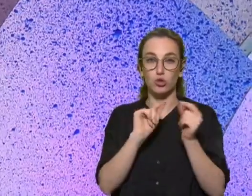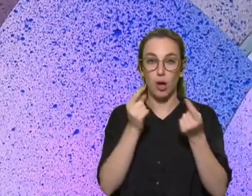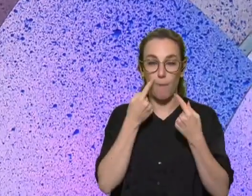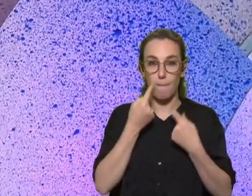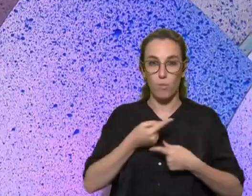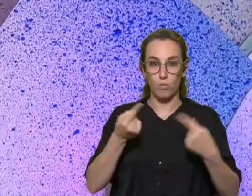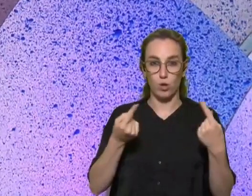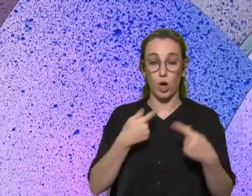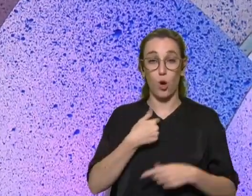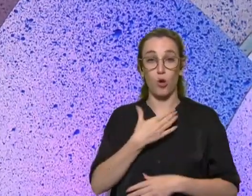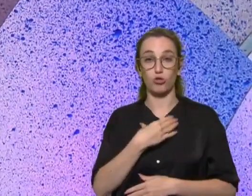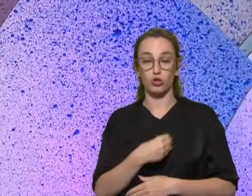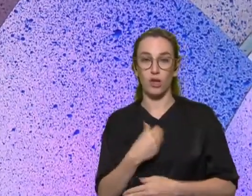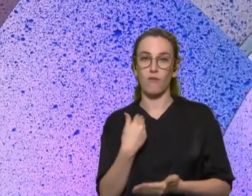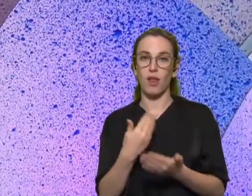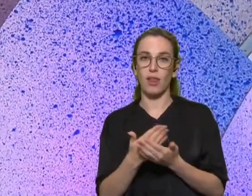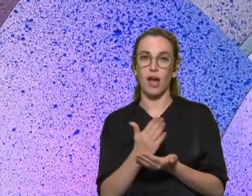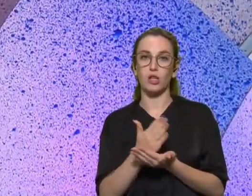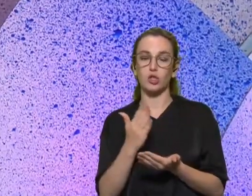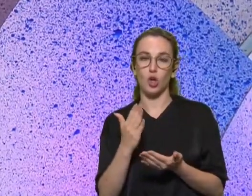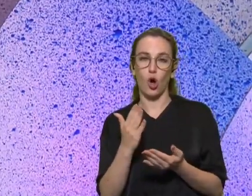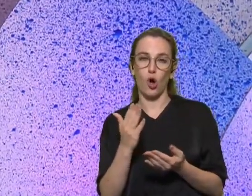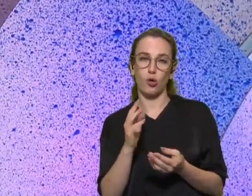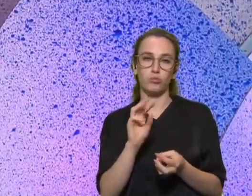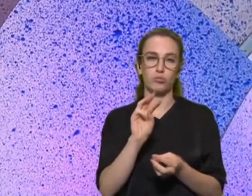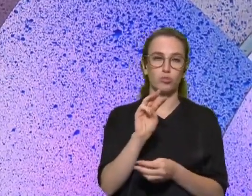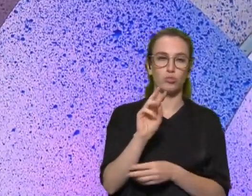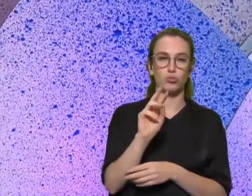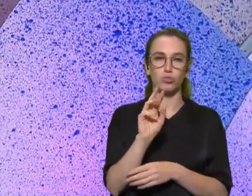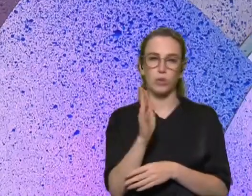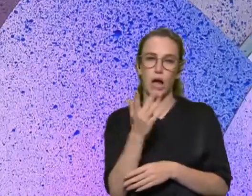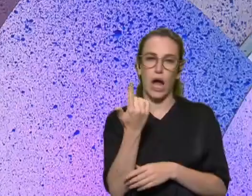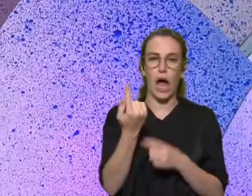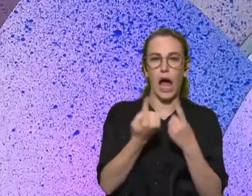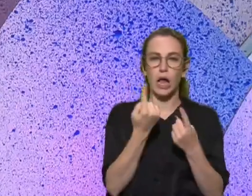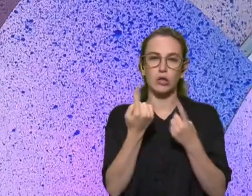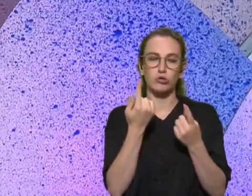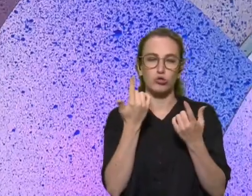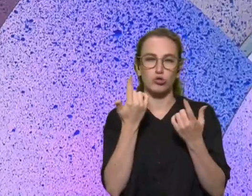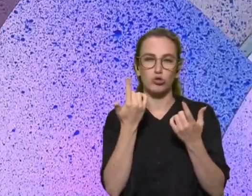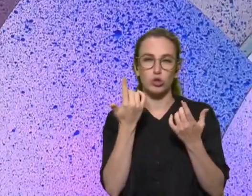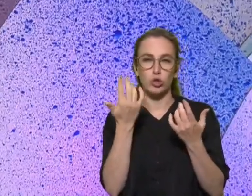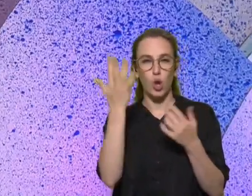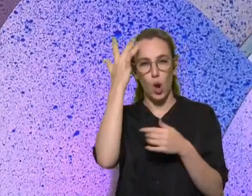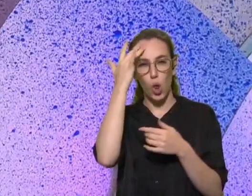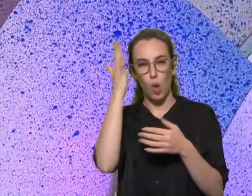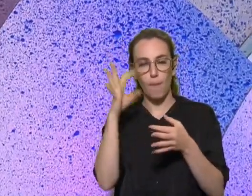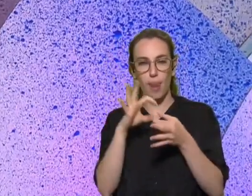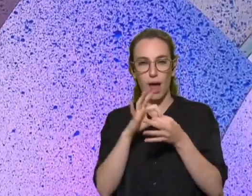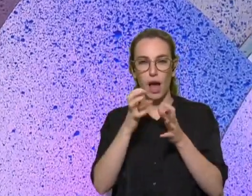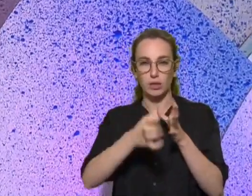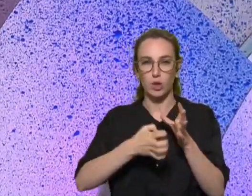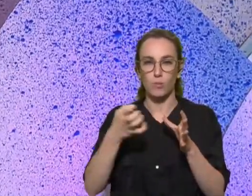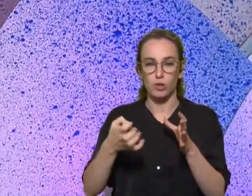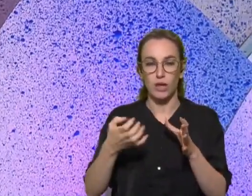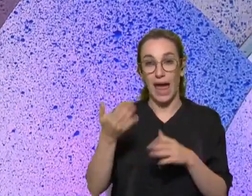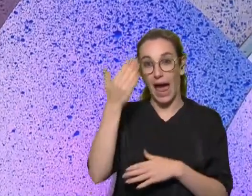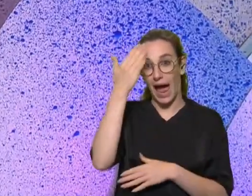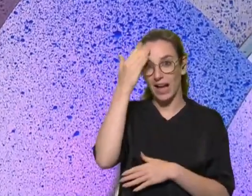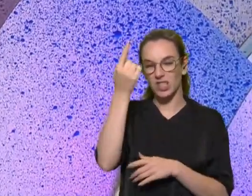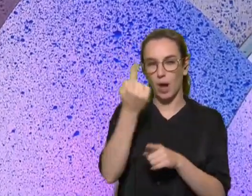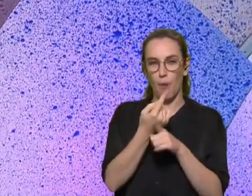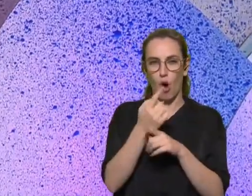public discussion. And there are only 2 or 3 numbers about the process itself, and so I think this was one of those